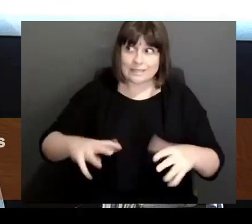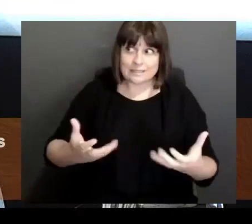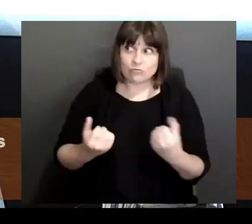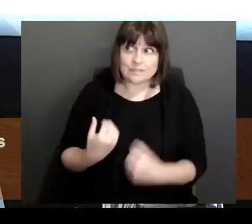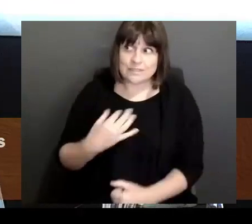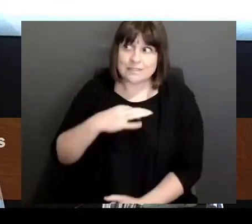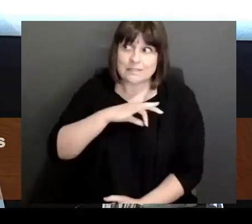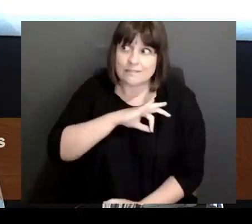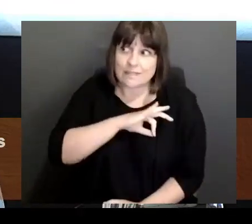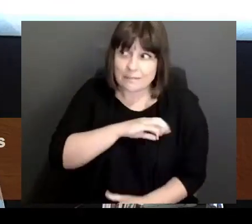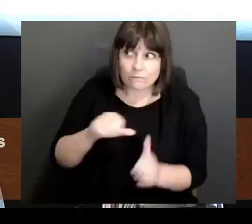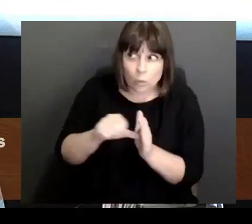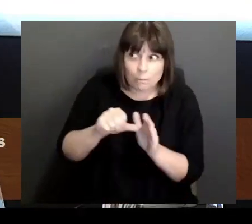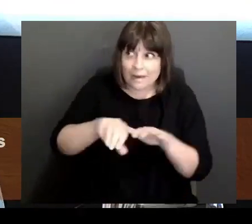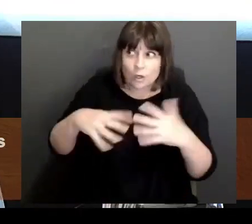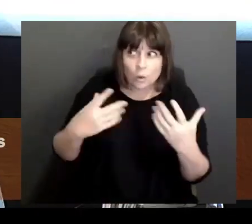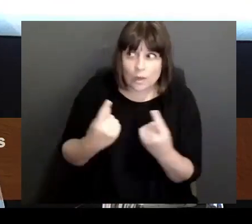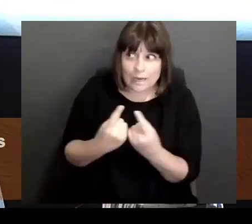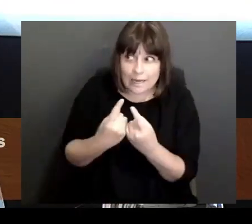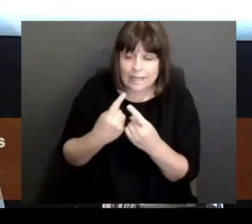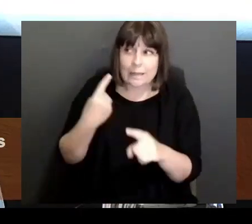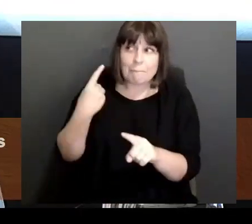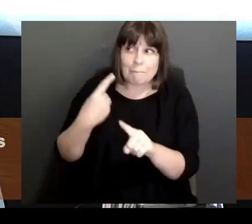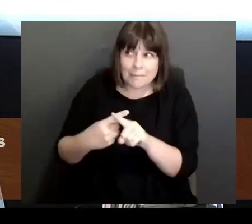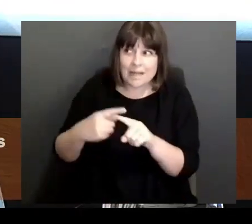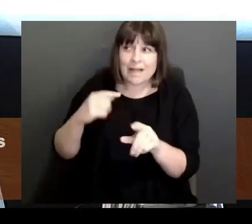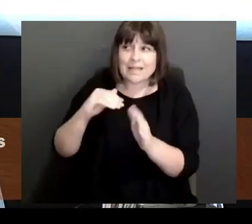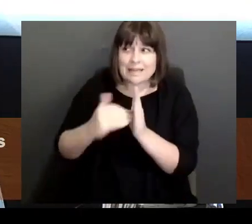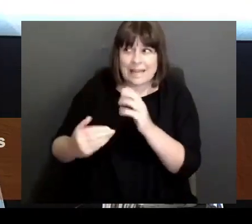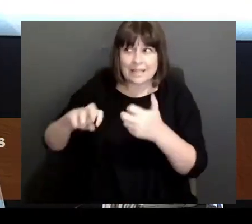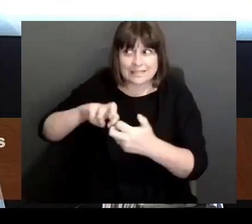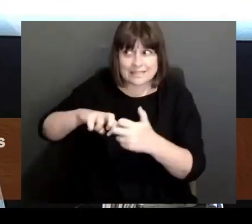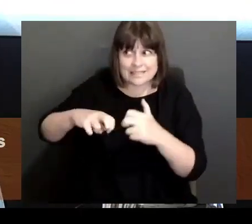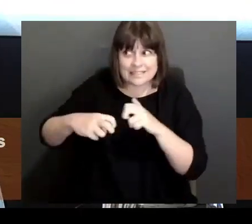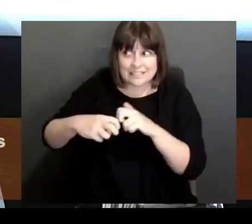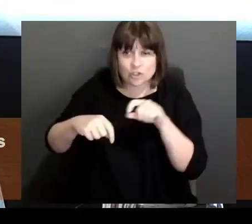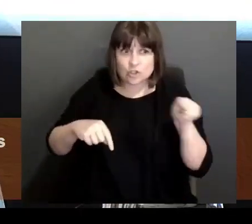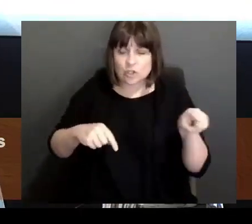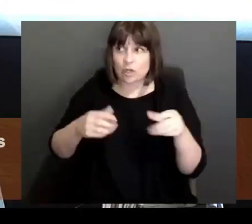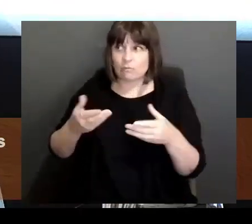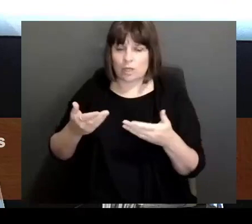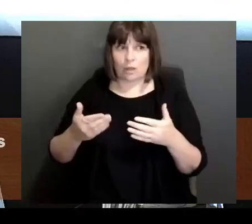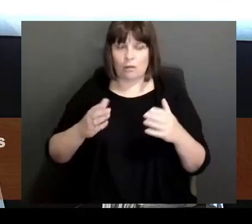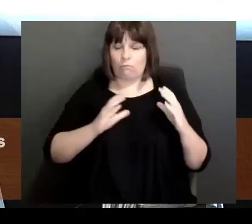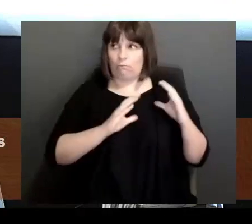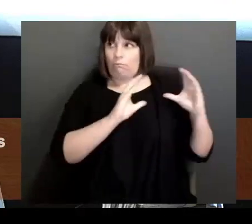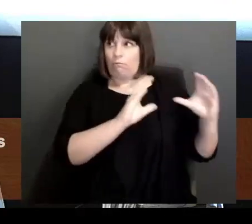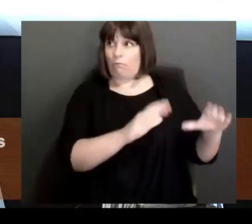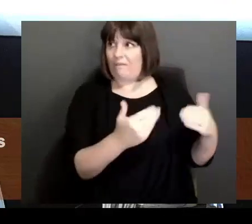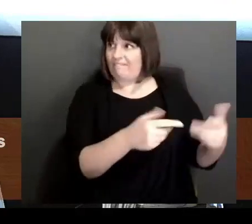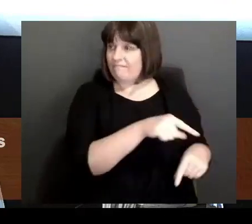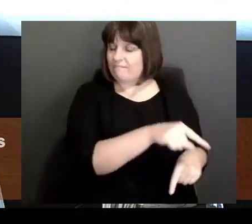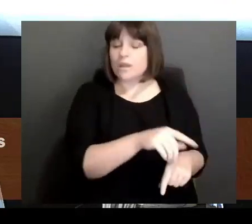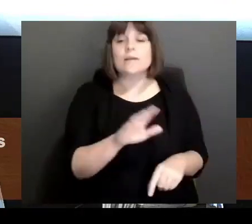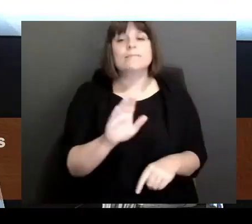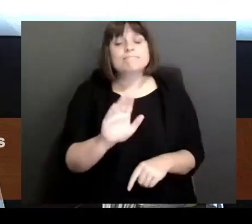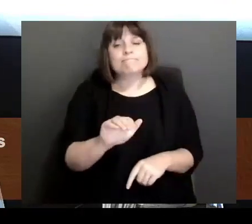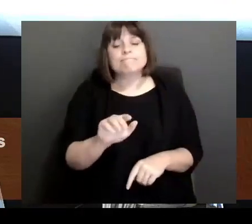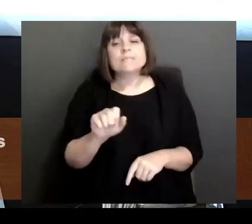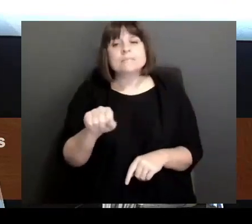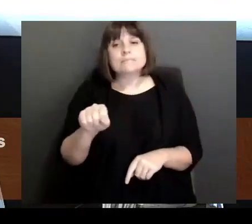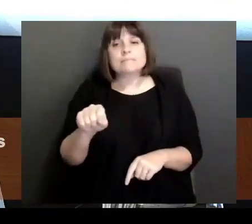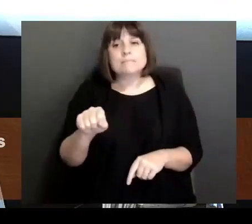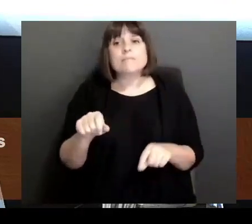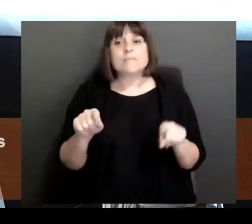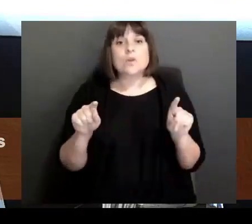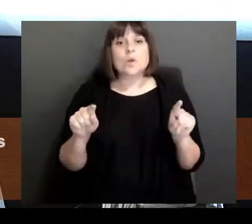The problem, yes, we are now presenting, if I've understood that correctly, we are now presenting what we